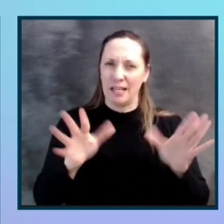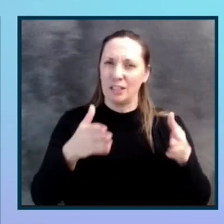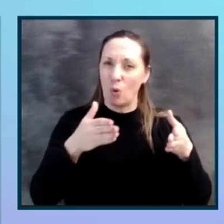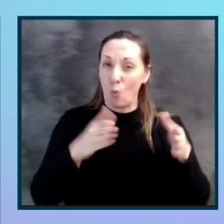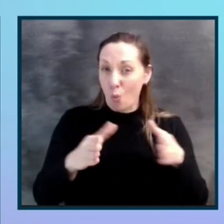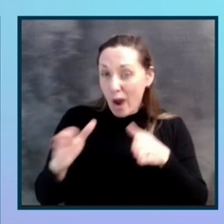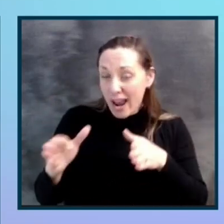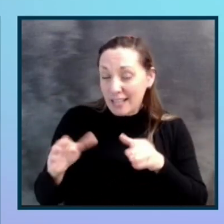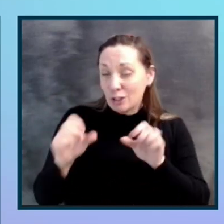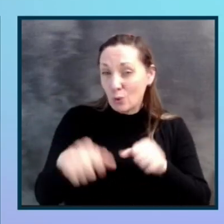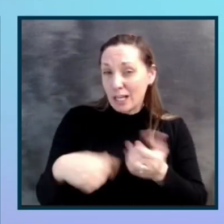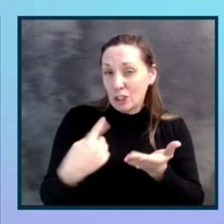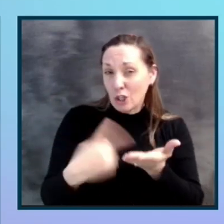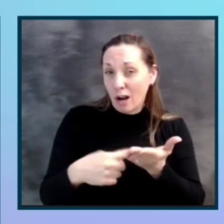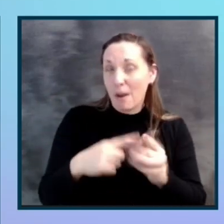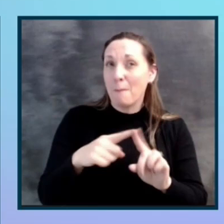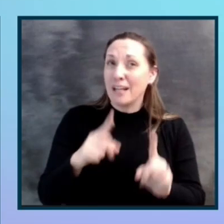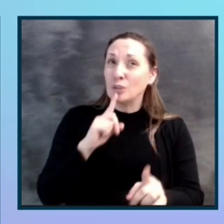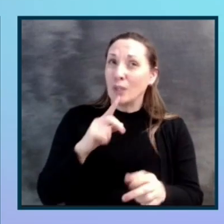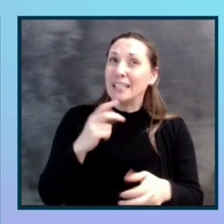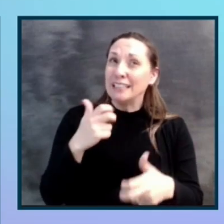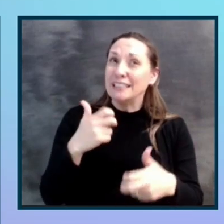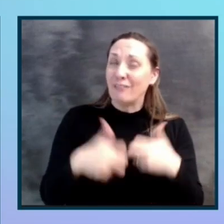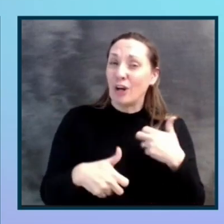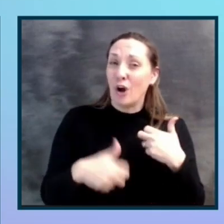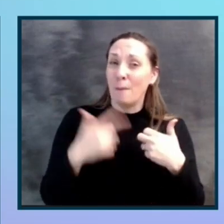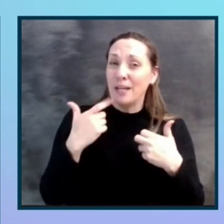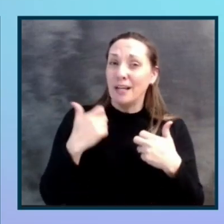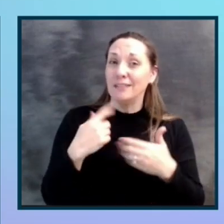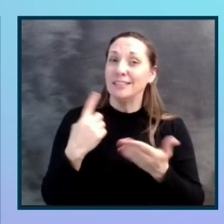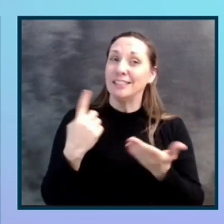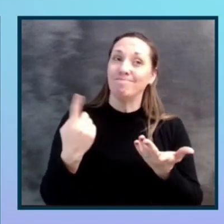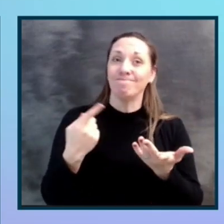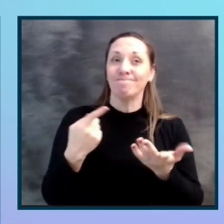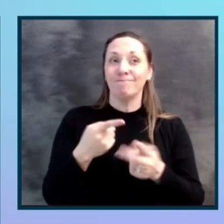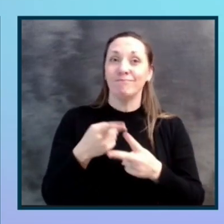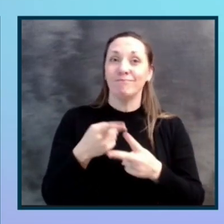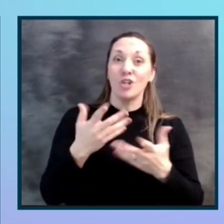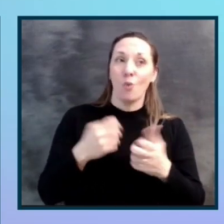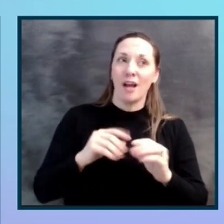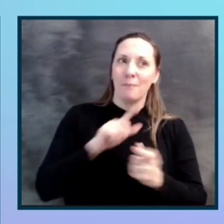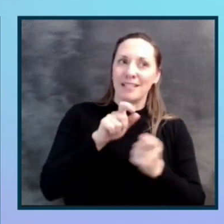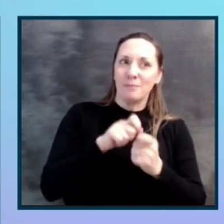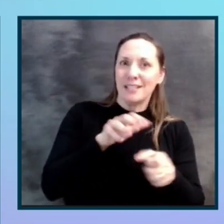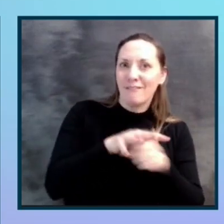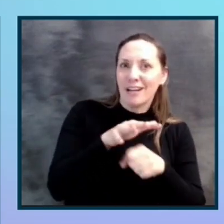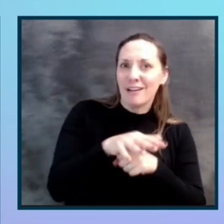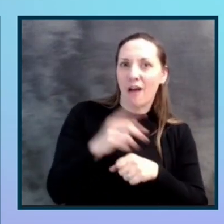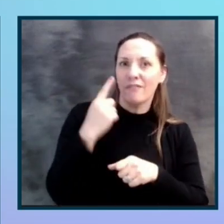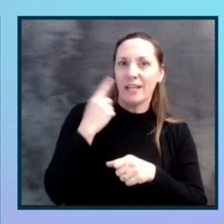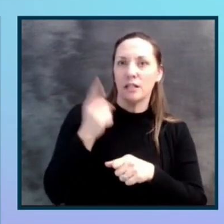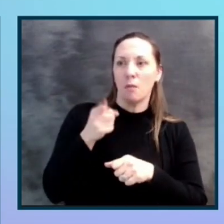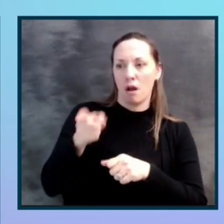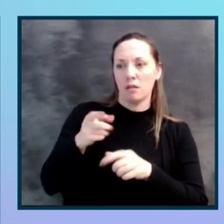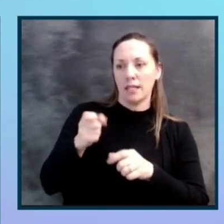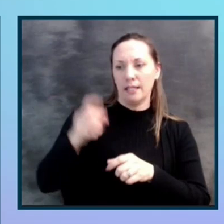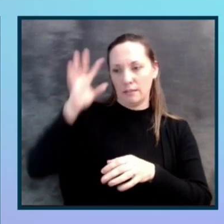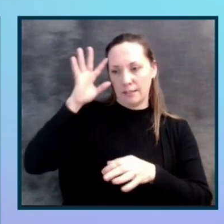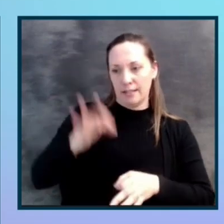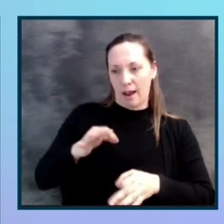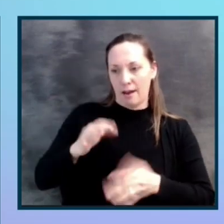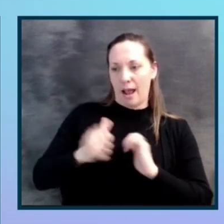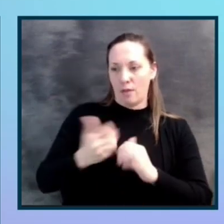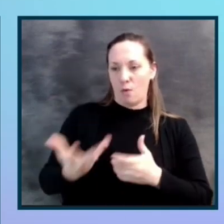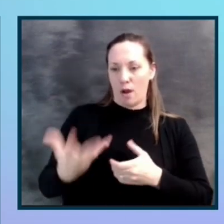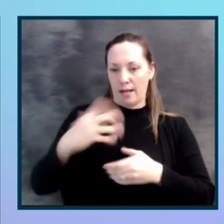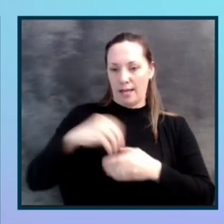talk about it, but it is really difficult because, like, on the one hand, you want to be specific enough that someone can choose how to engage with that content or to